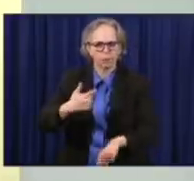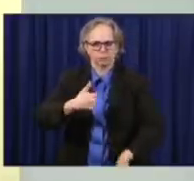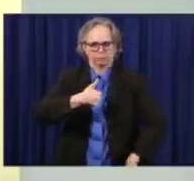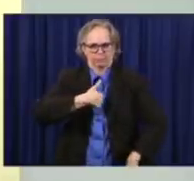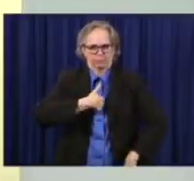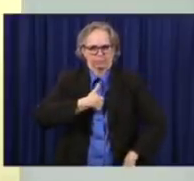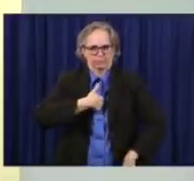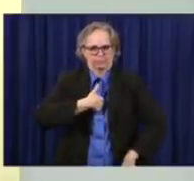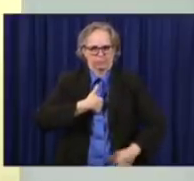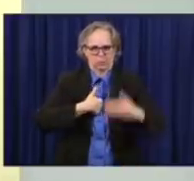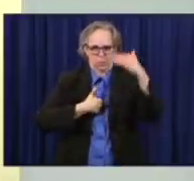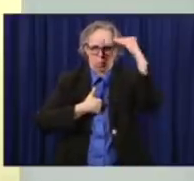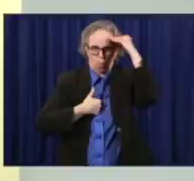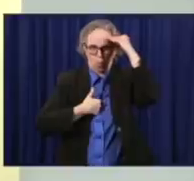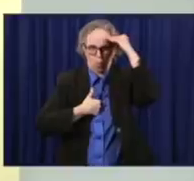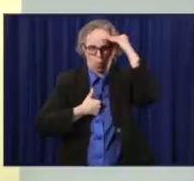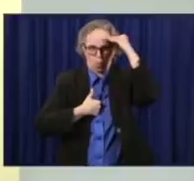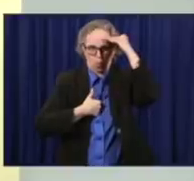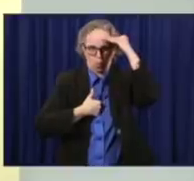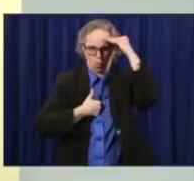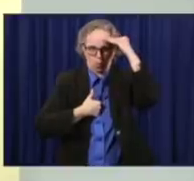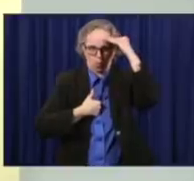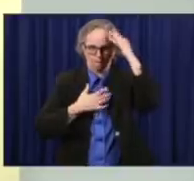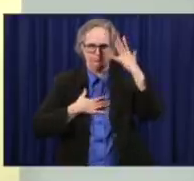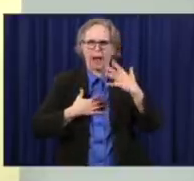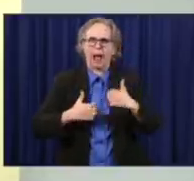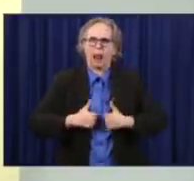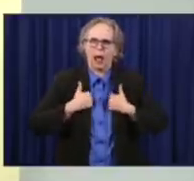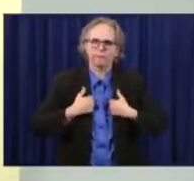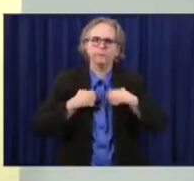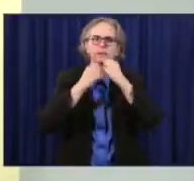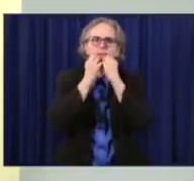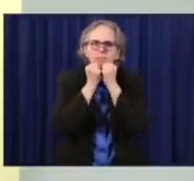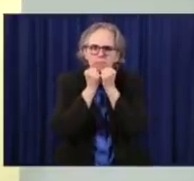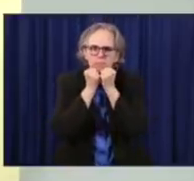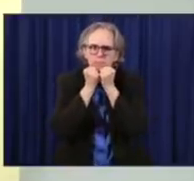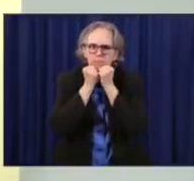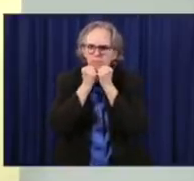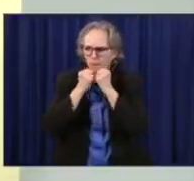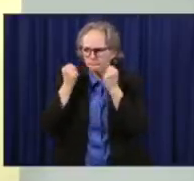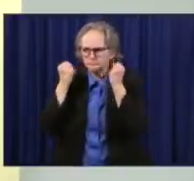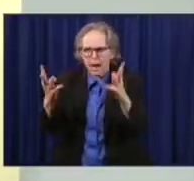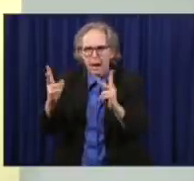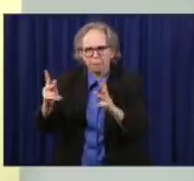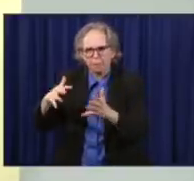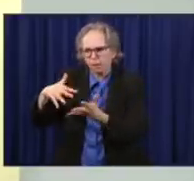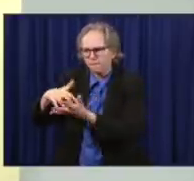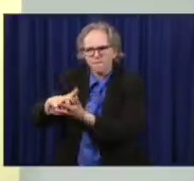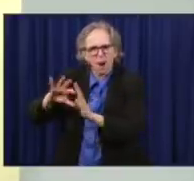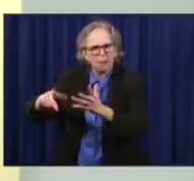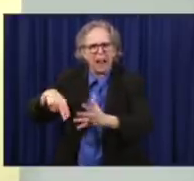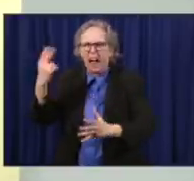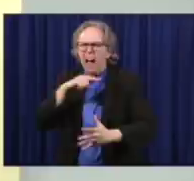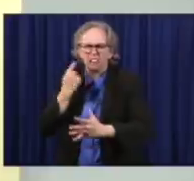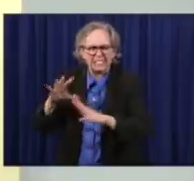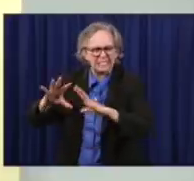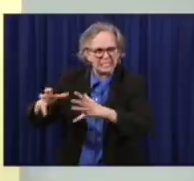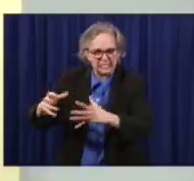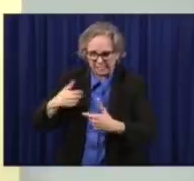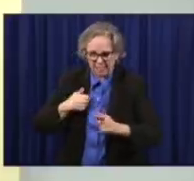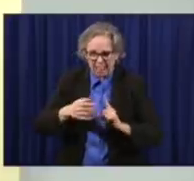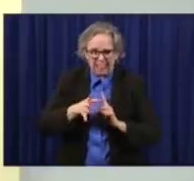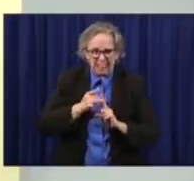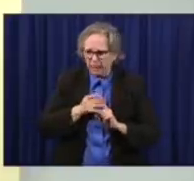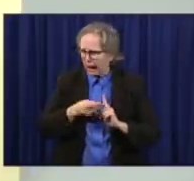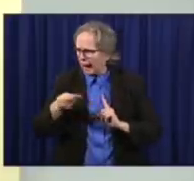because there are a lot of people in my life that I care about who are vulnerable. That if I got it and I passed it along to